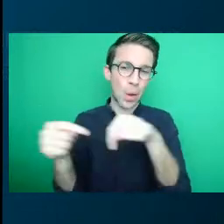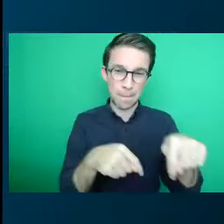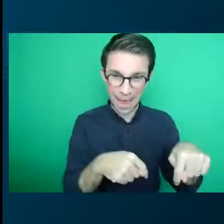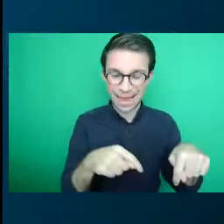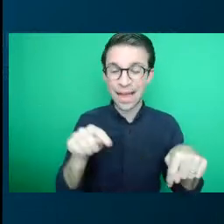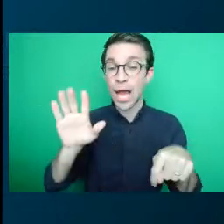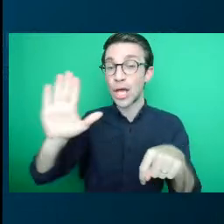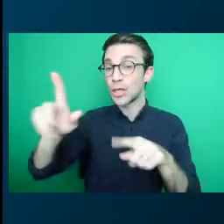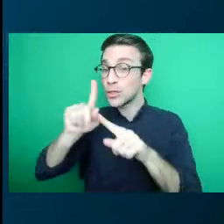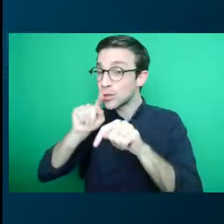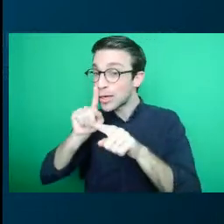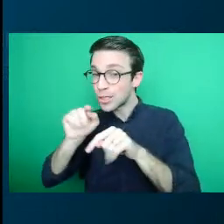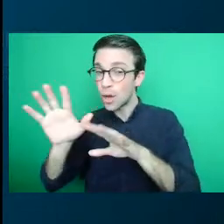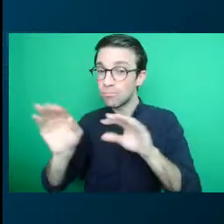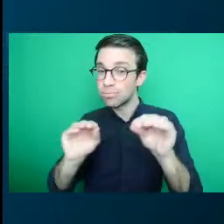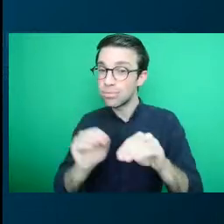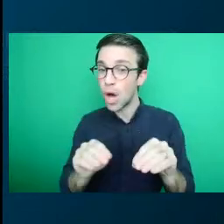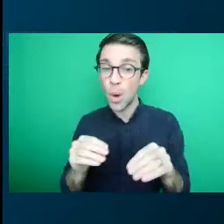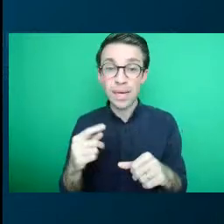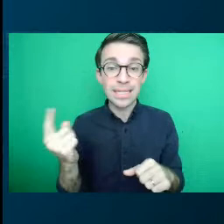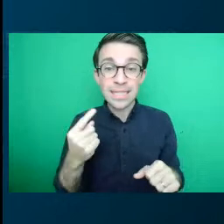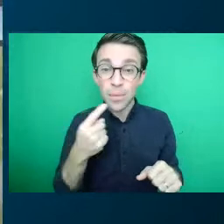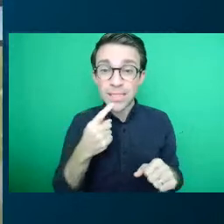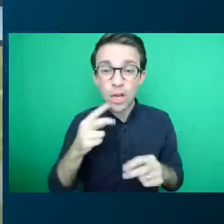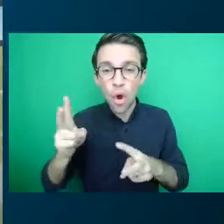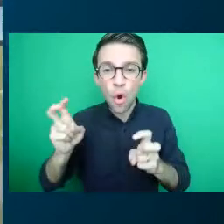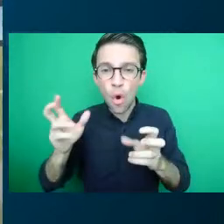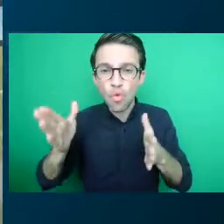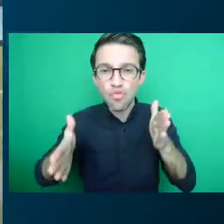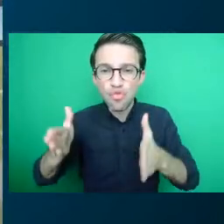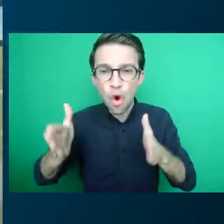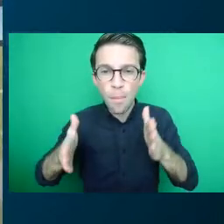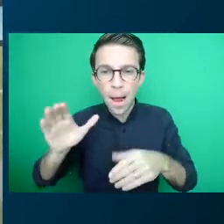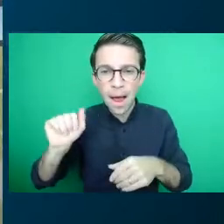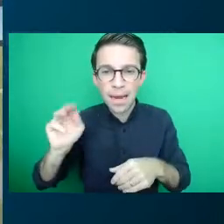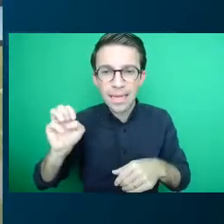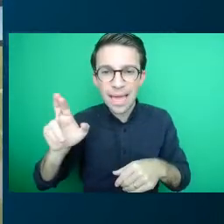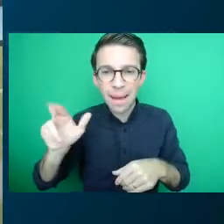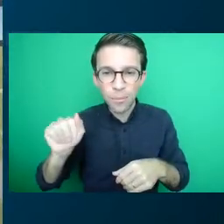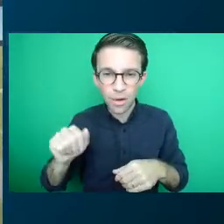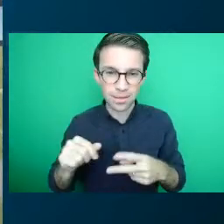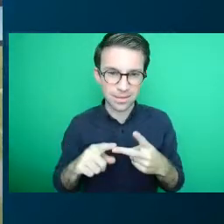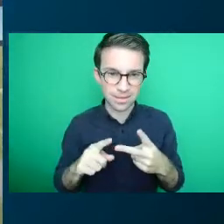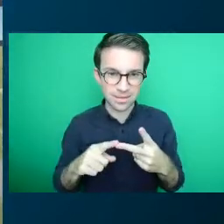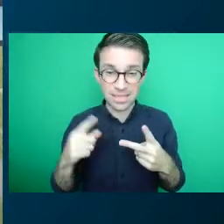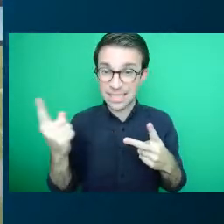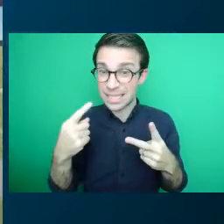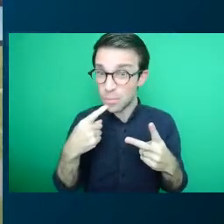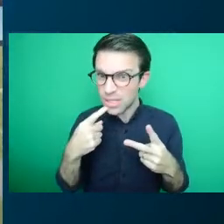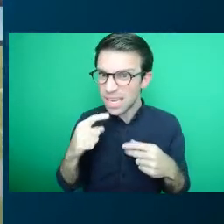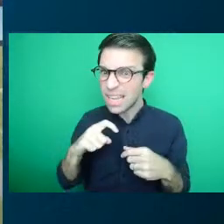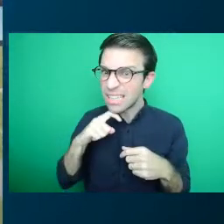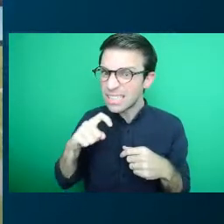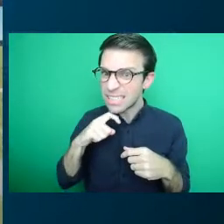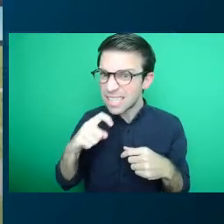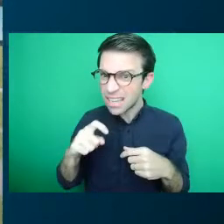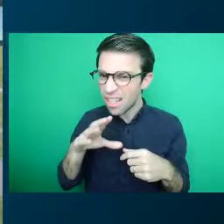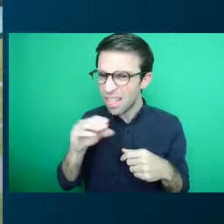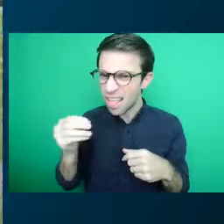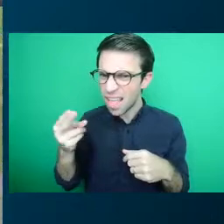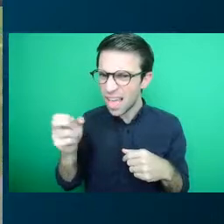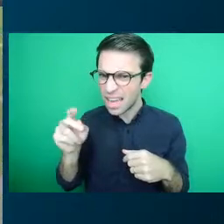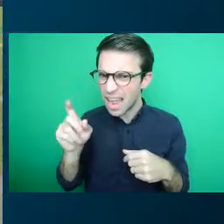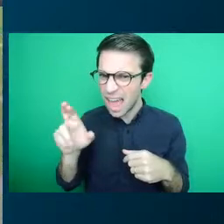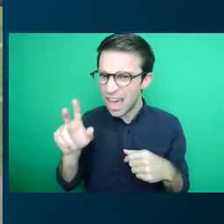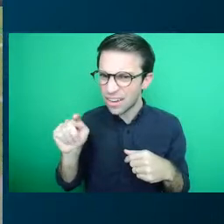answers. A robotic camera. I like it. In Brewster, your 4-year-old says steel in a header tank. I like that. Steel in a header tank. What are we building?